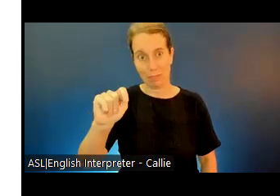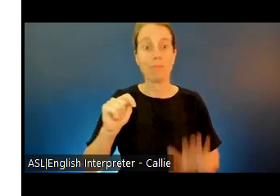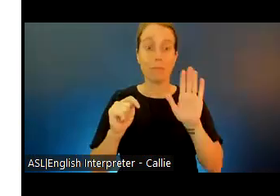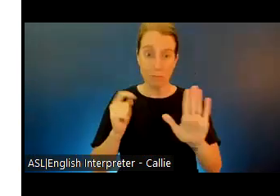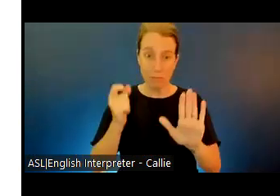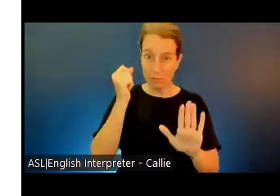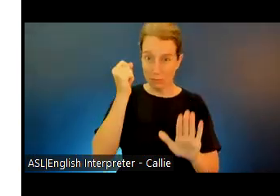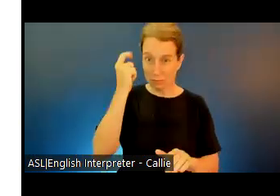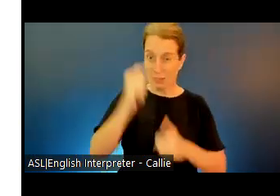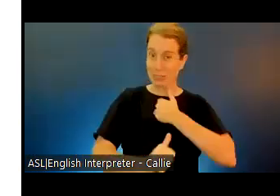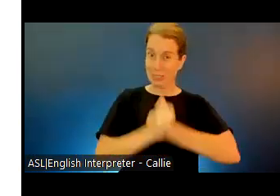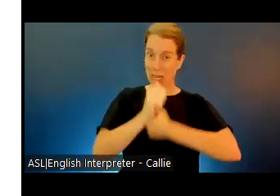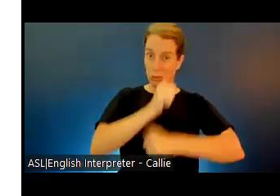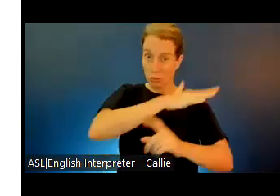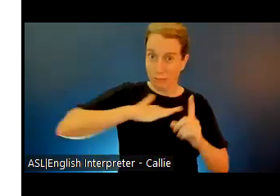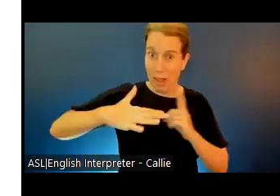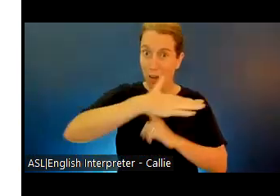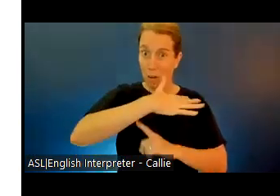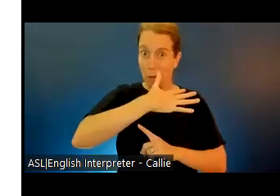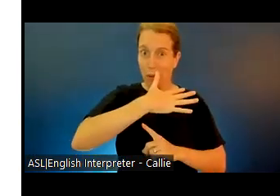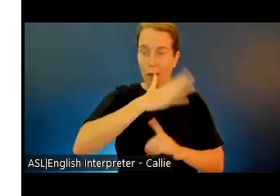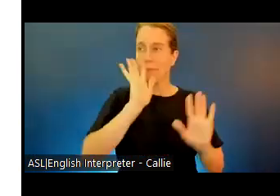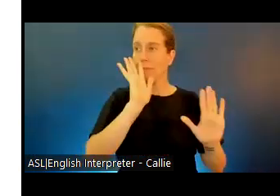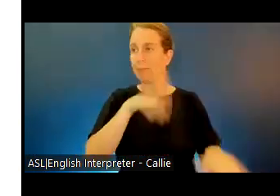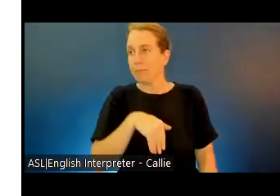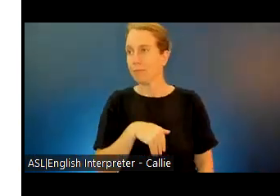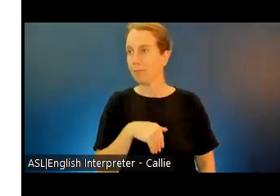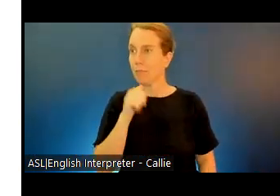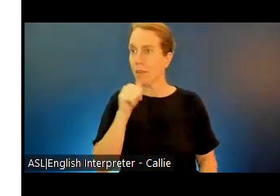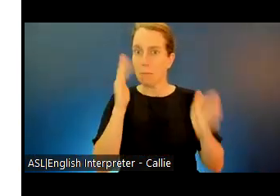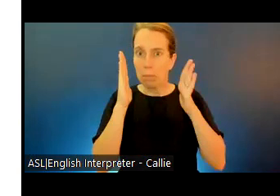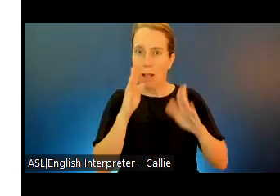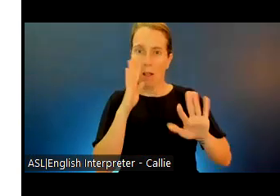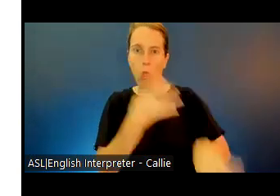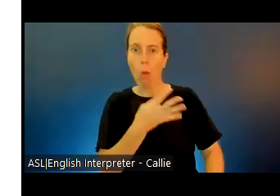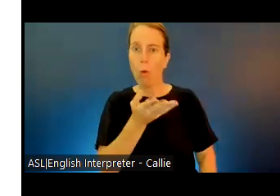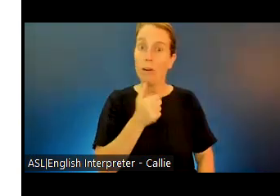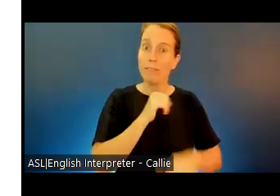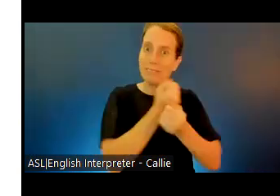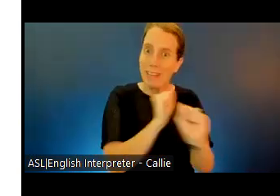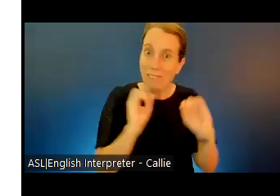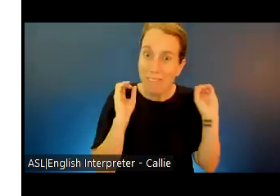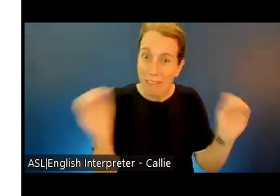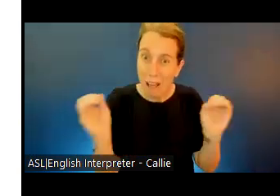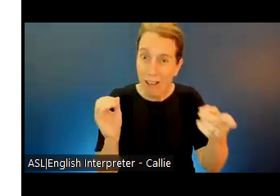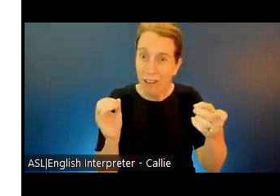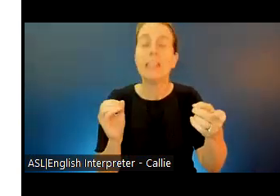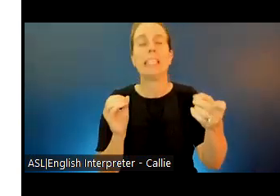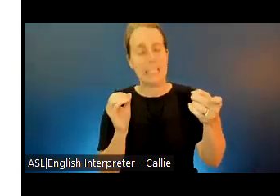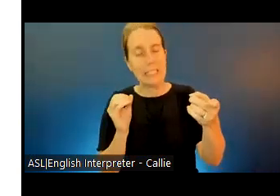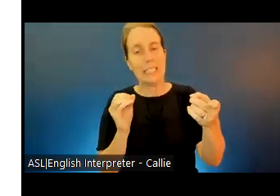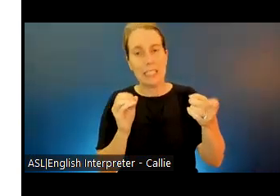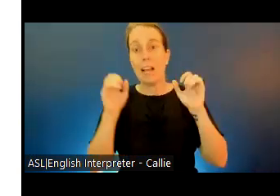is automatically neglect, but if there is a pattern where those types of issues